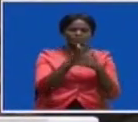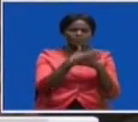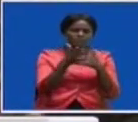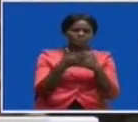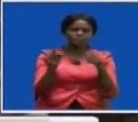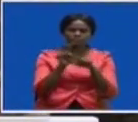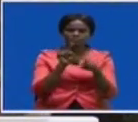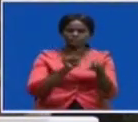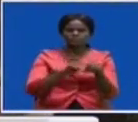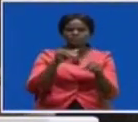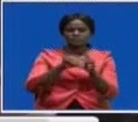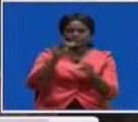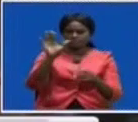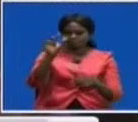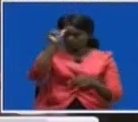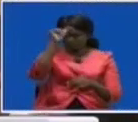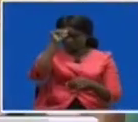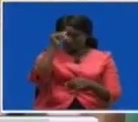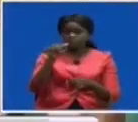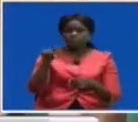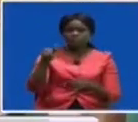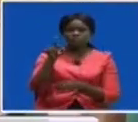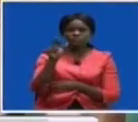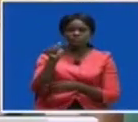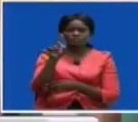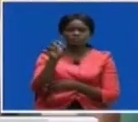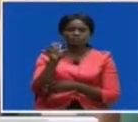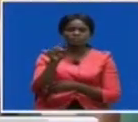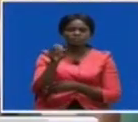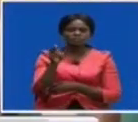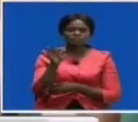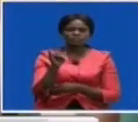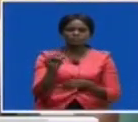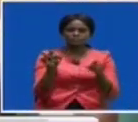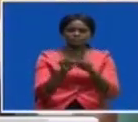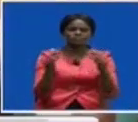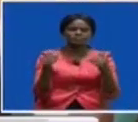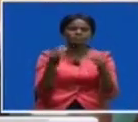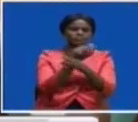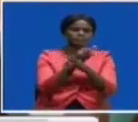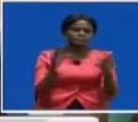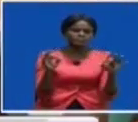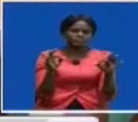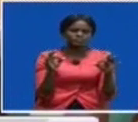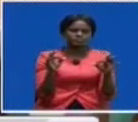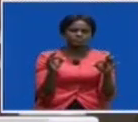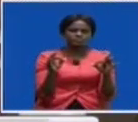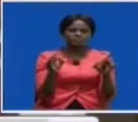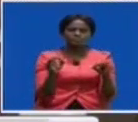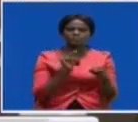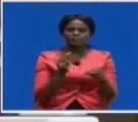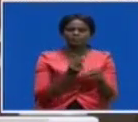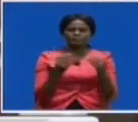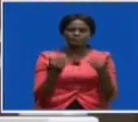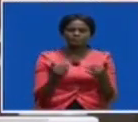in the Indian state of Madhya Pradesh. Solar is the future, which is free, available in abundance.